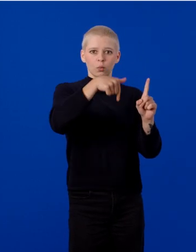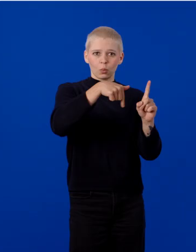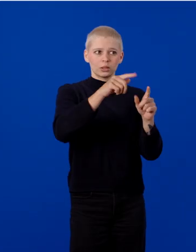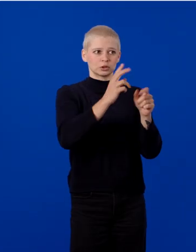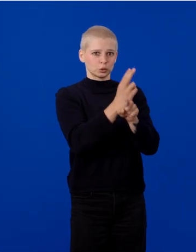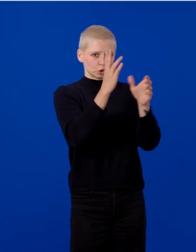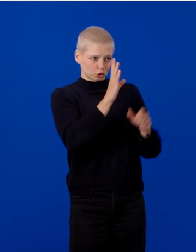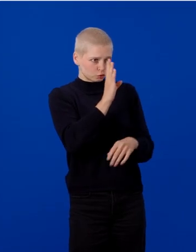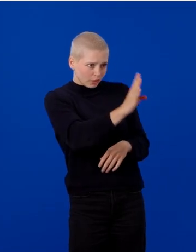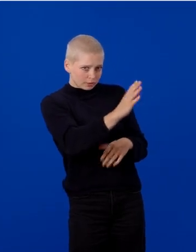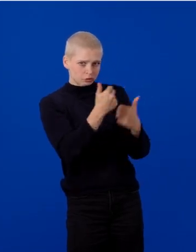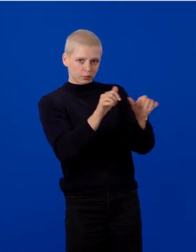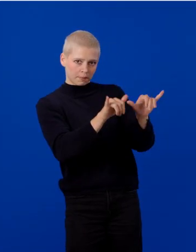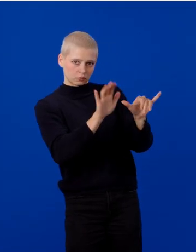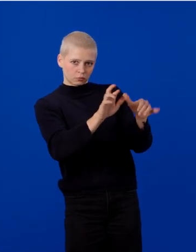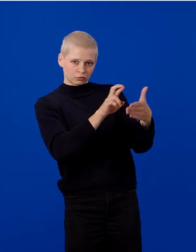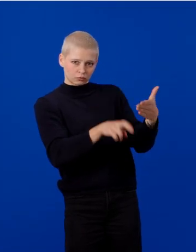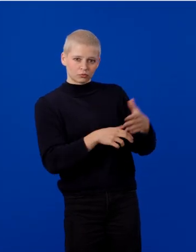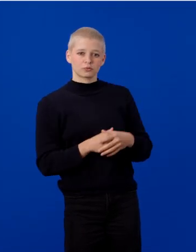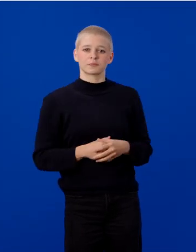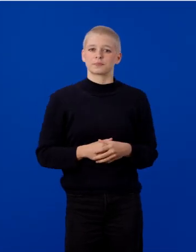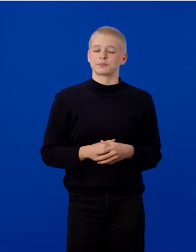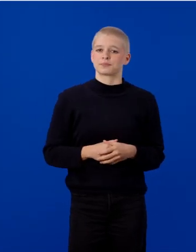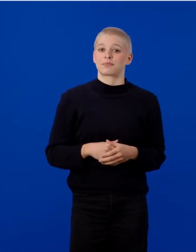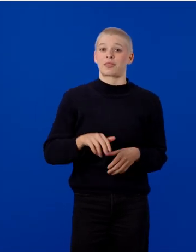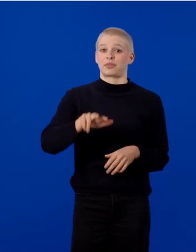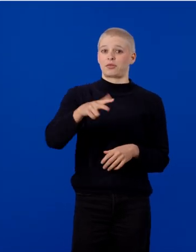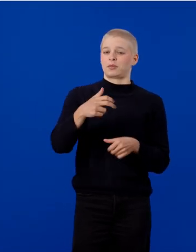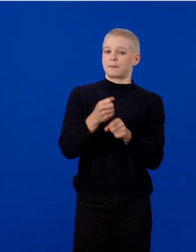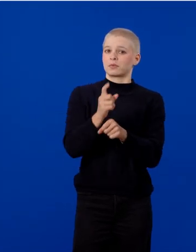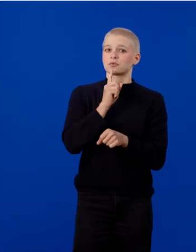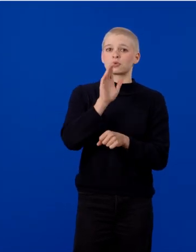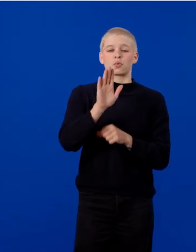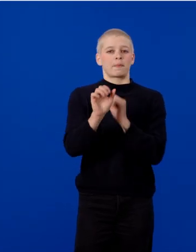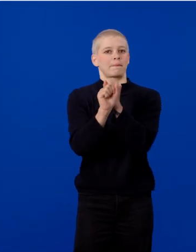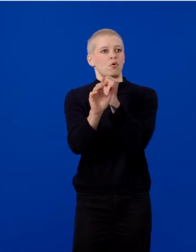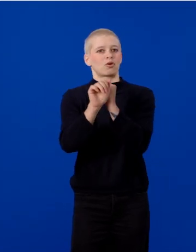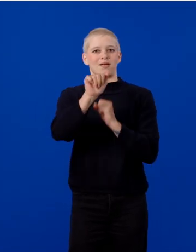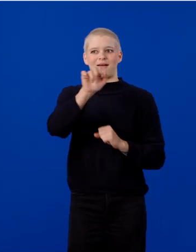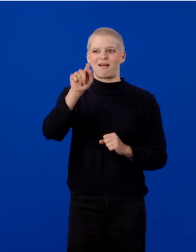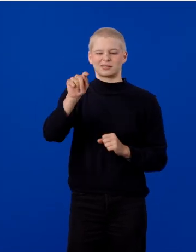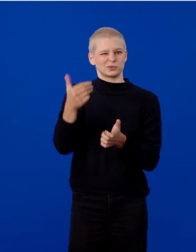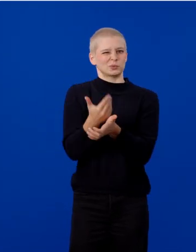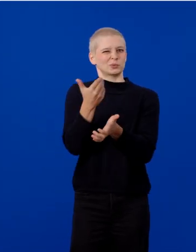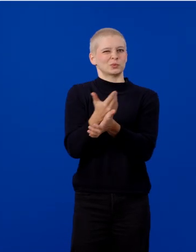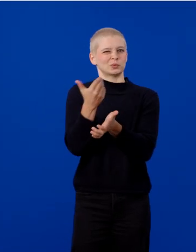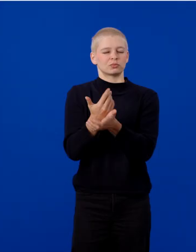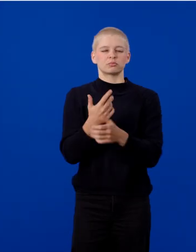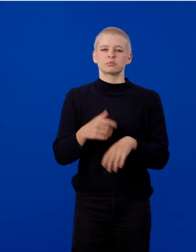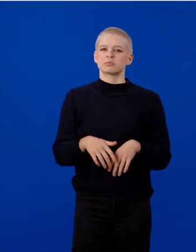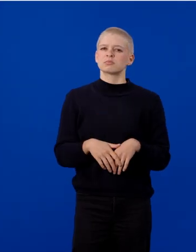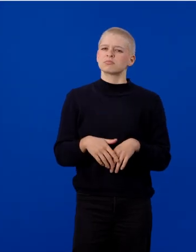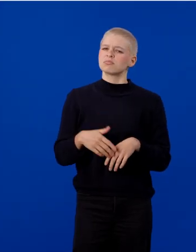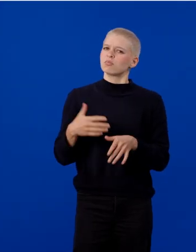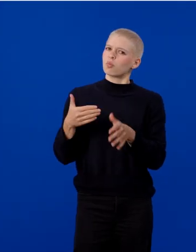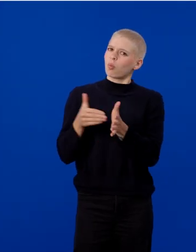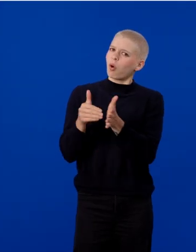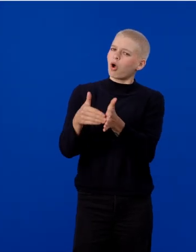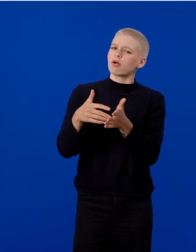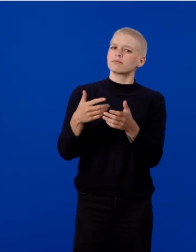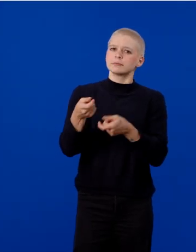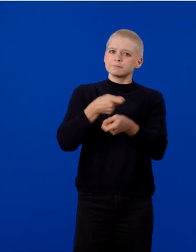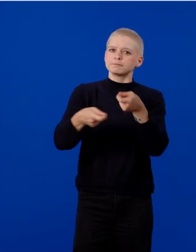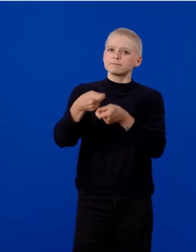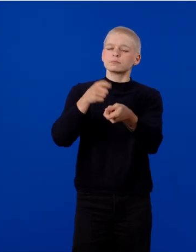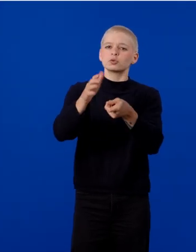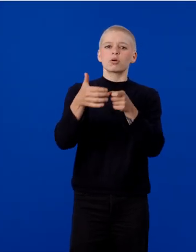results. Third, keep your marketing assets fresh. Regularly refresh your cover art, trailers,